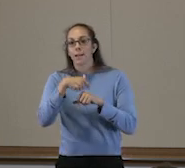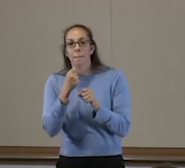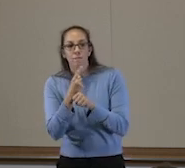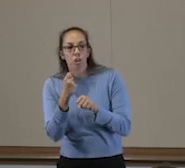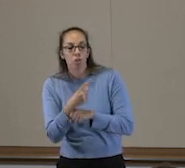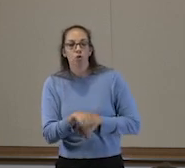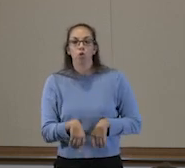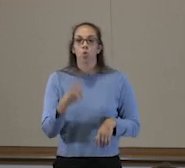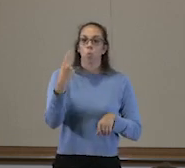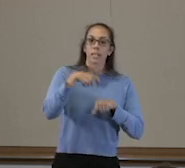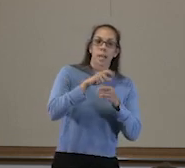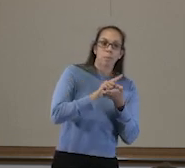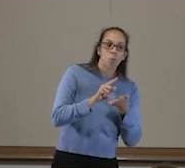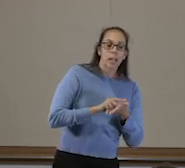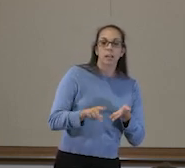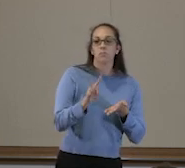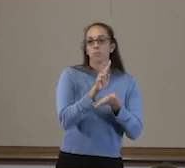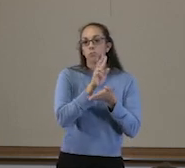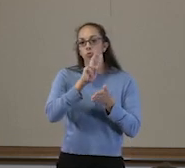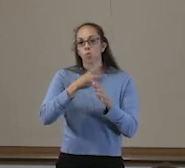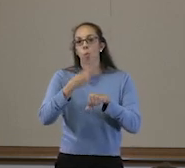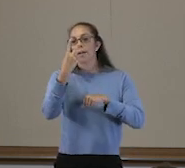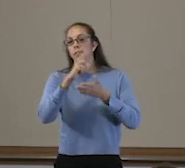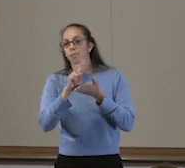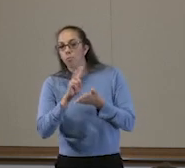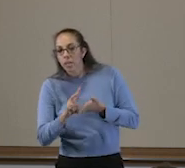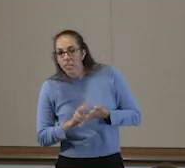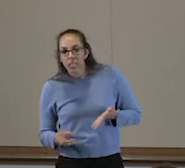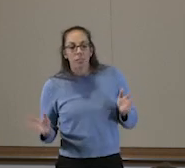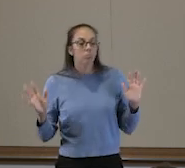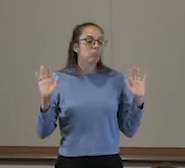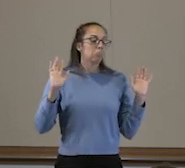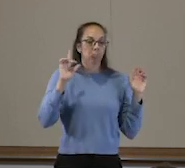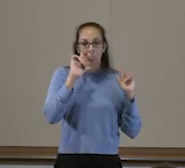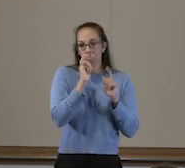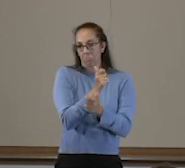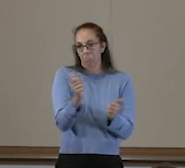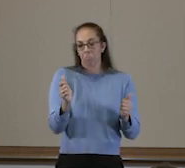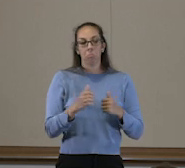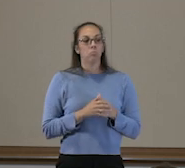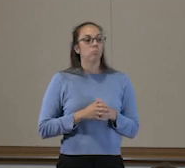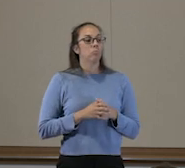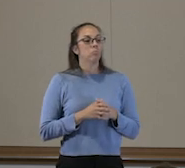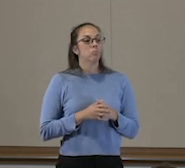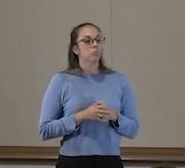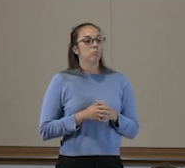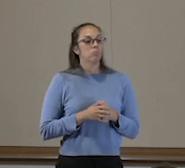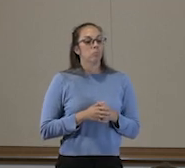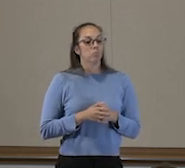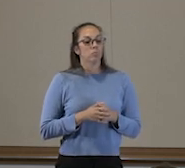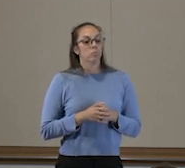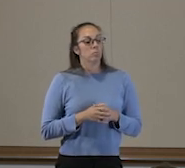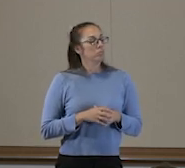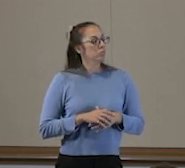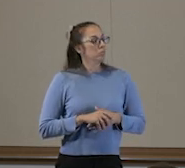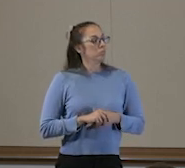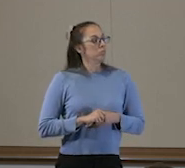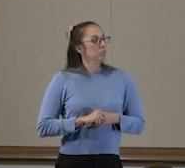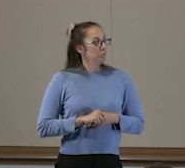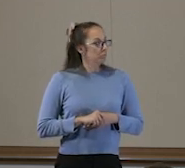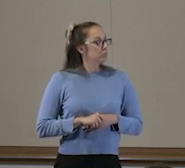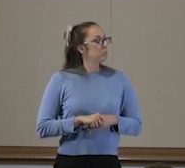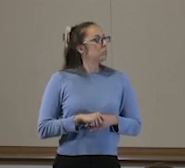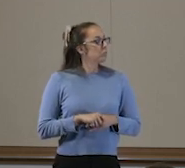week, bi-weekly, doesn't matter. An SDM agreement can be used in combination with a